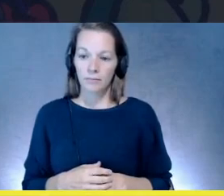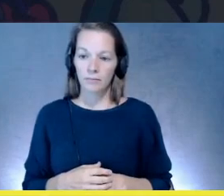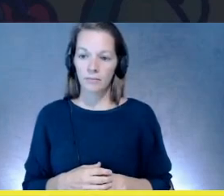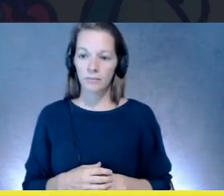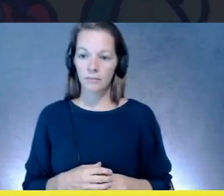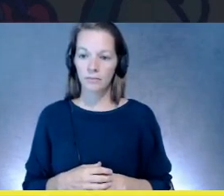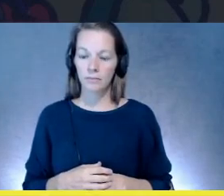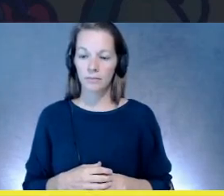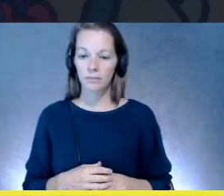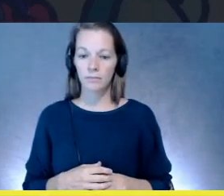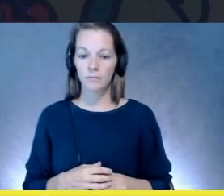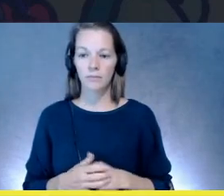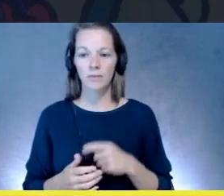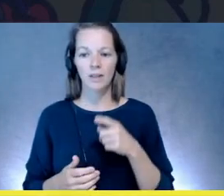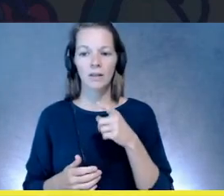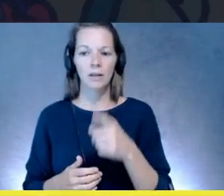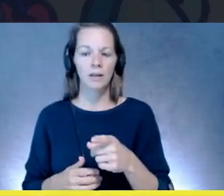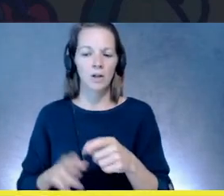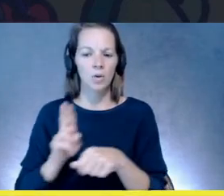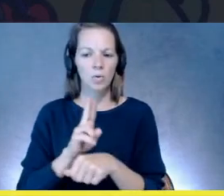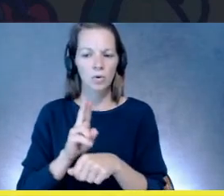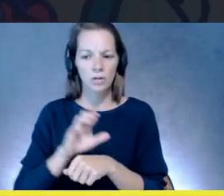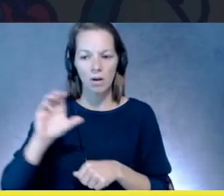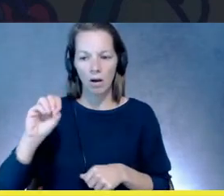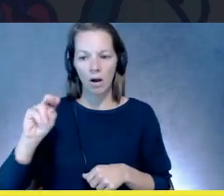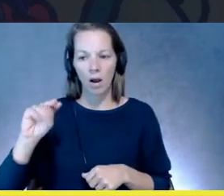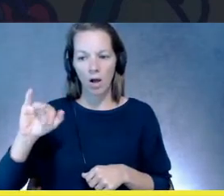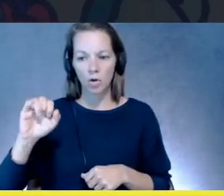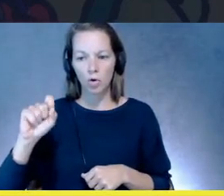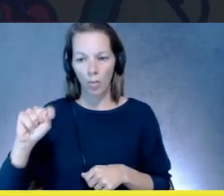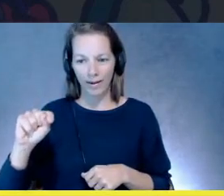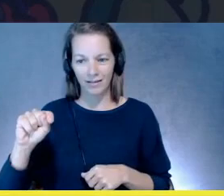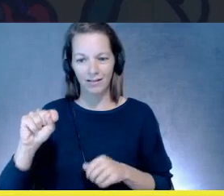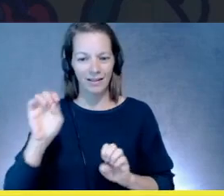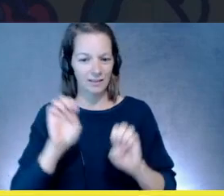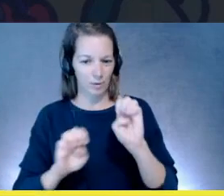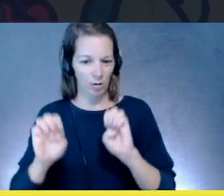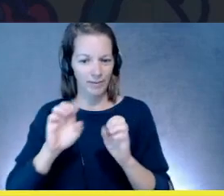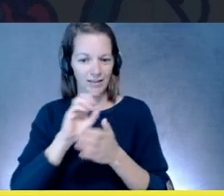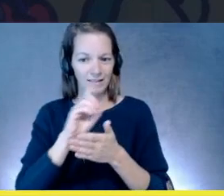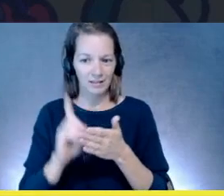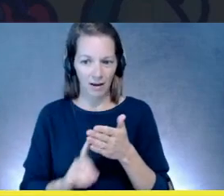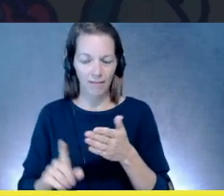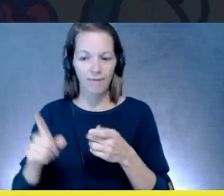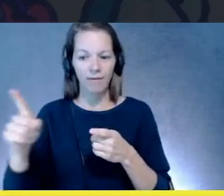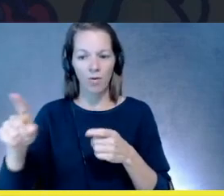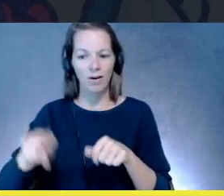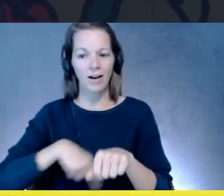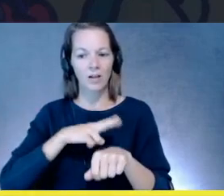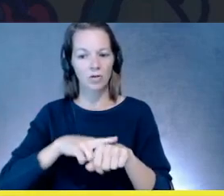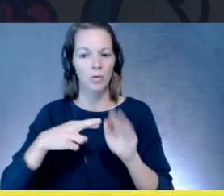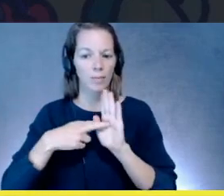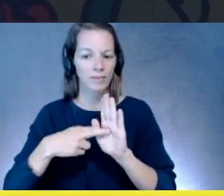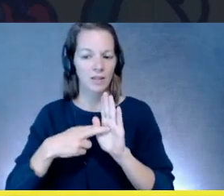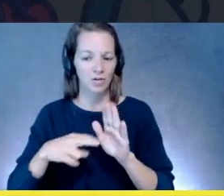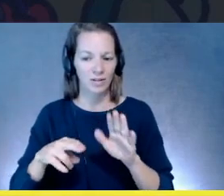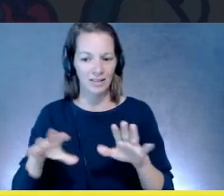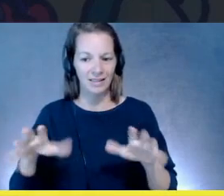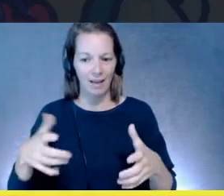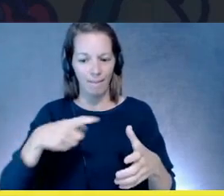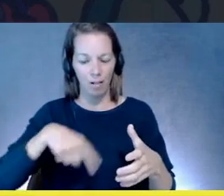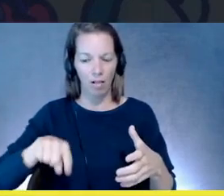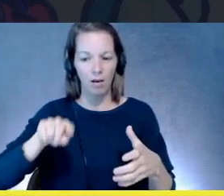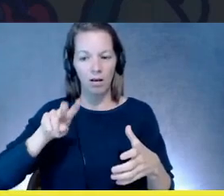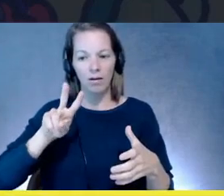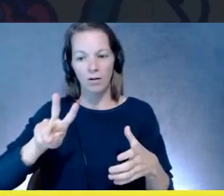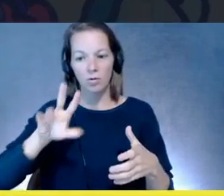We make use of a conjoint experiment design on a nationally representative sample of 2,500 people acquired